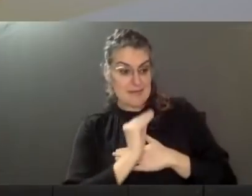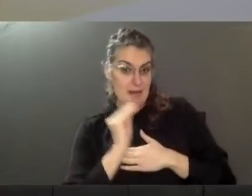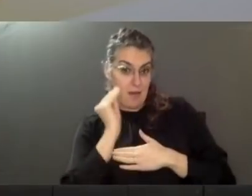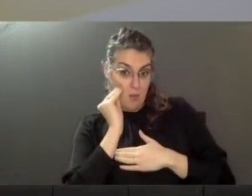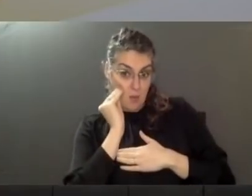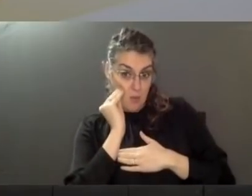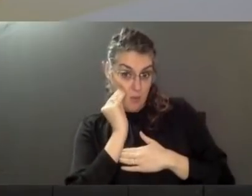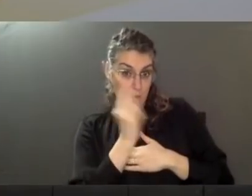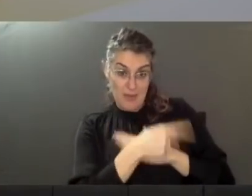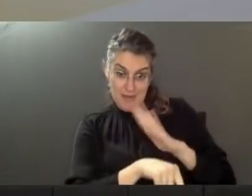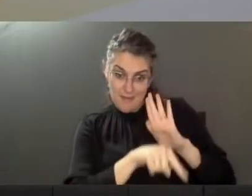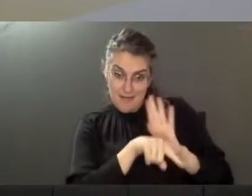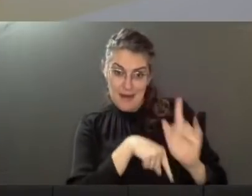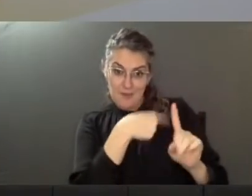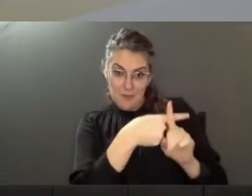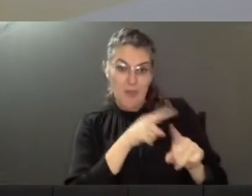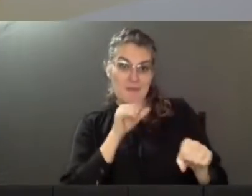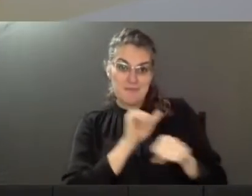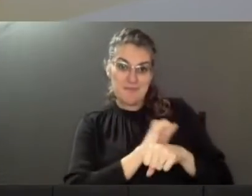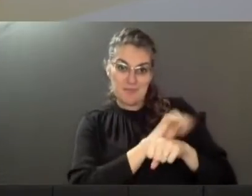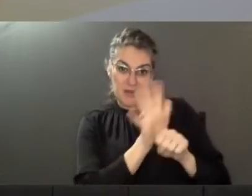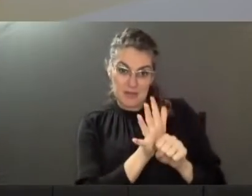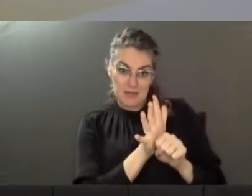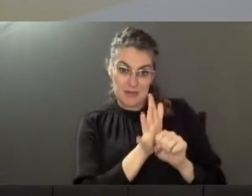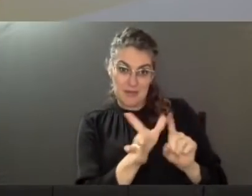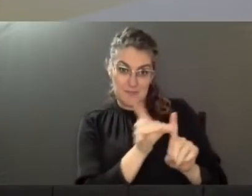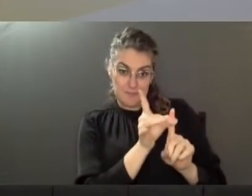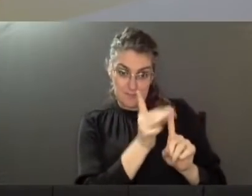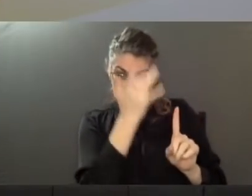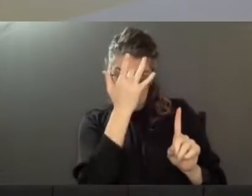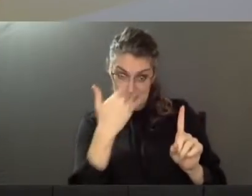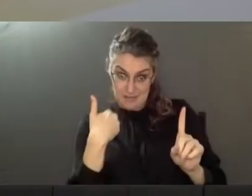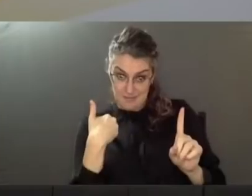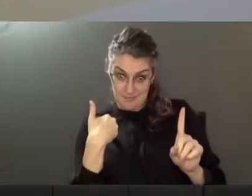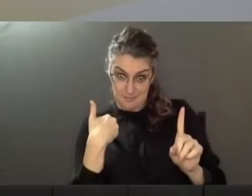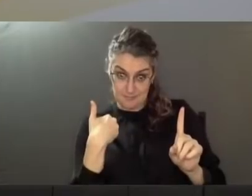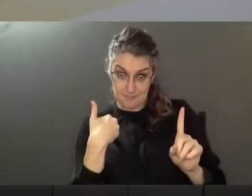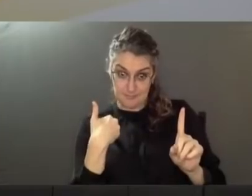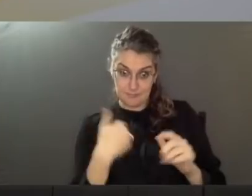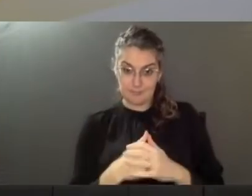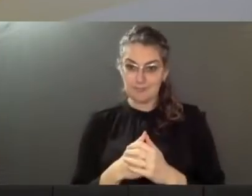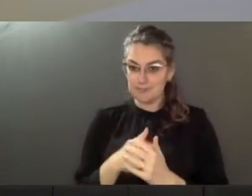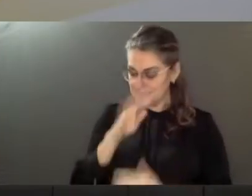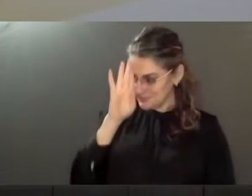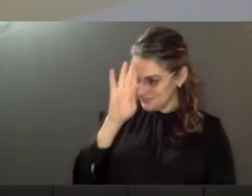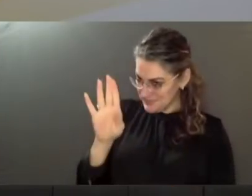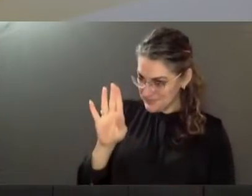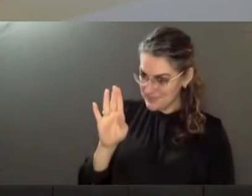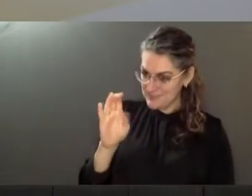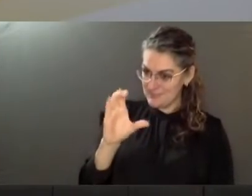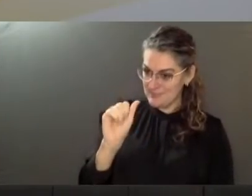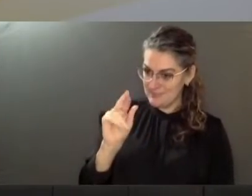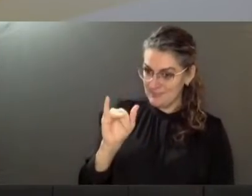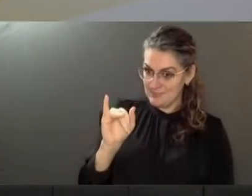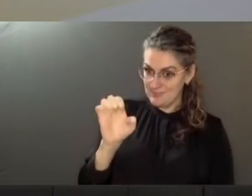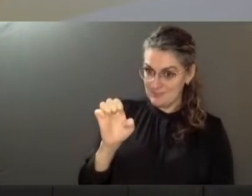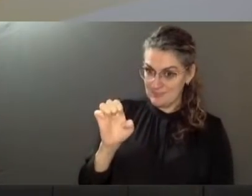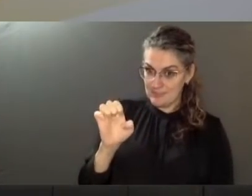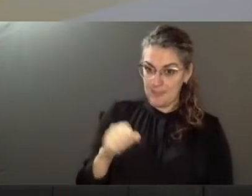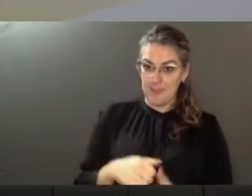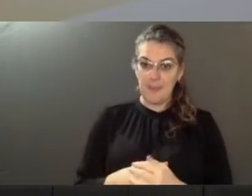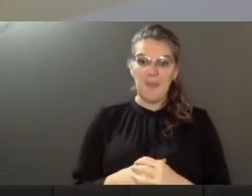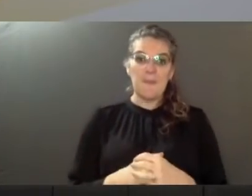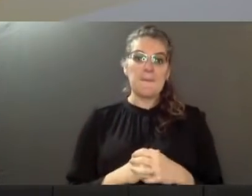more details you can tell us about this spread? Hi, Carrie. So I think the